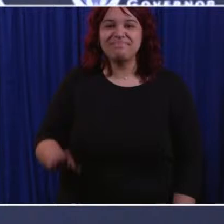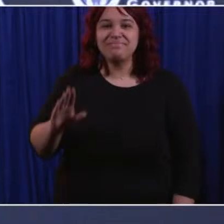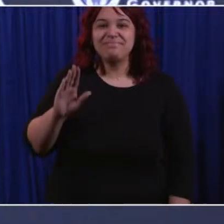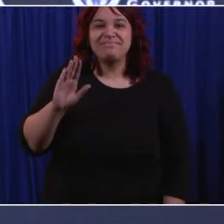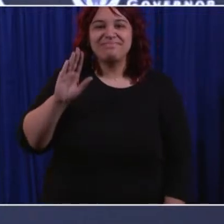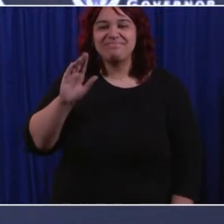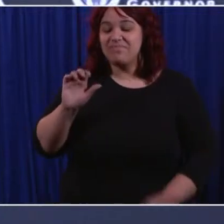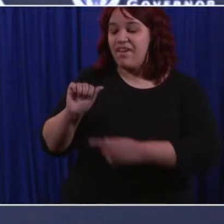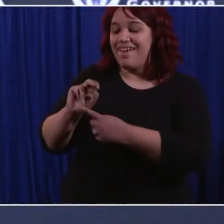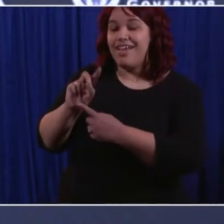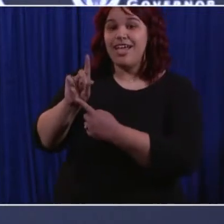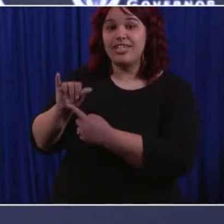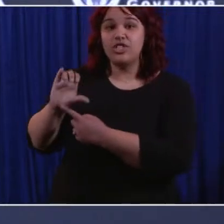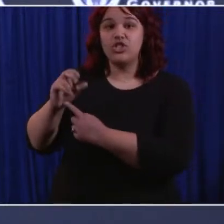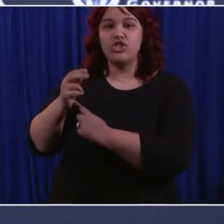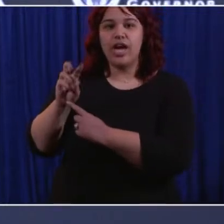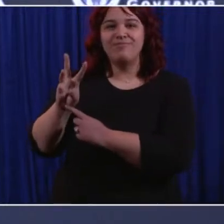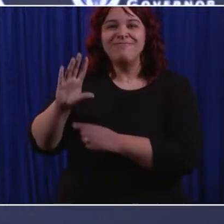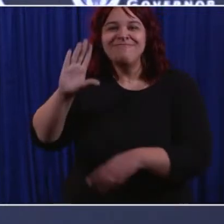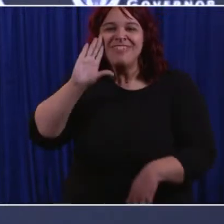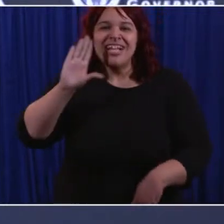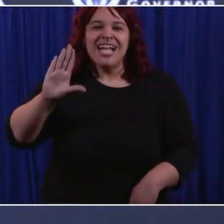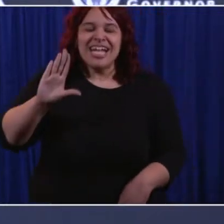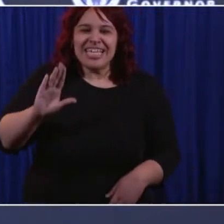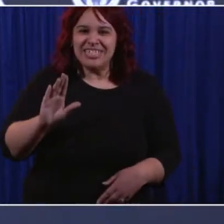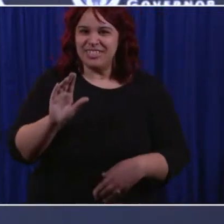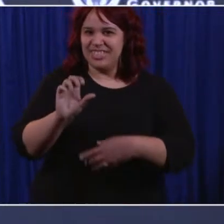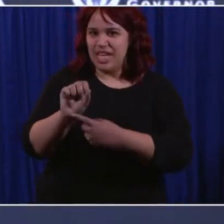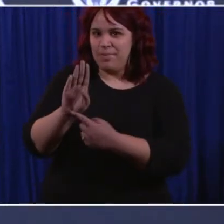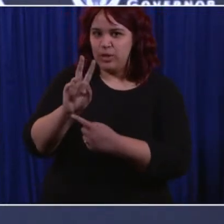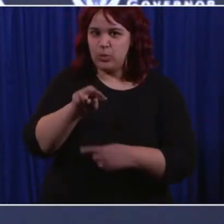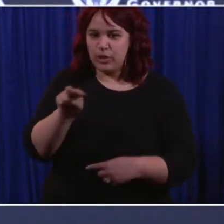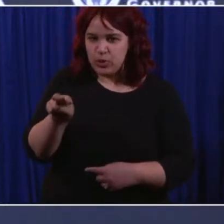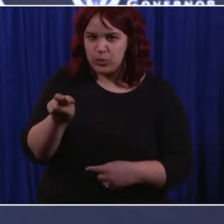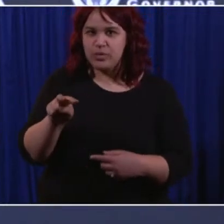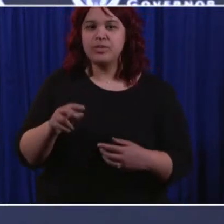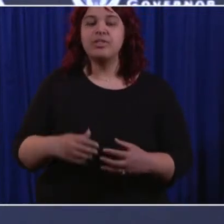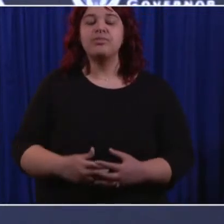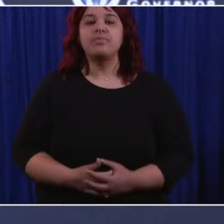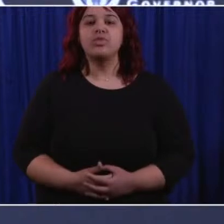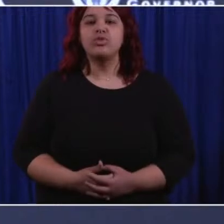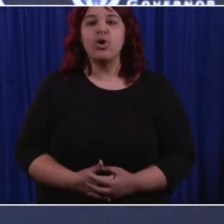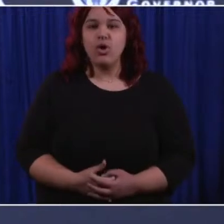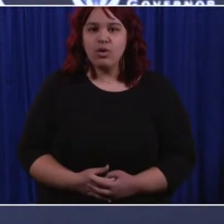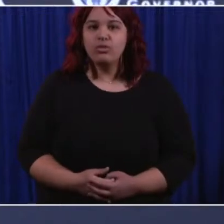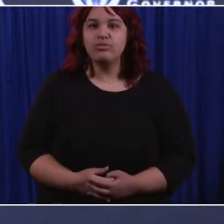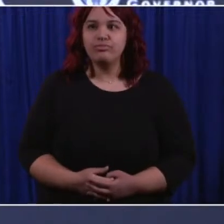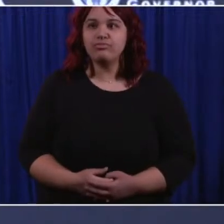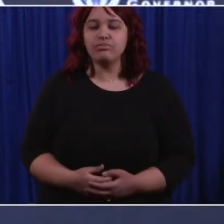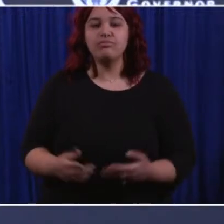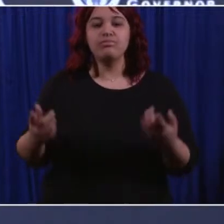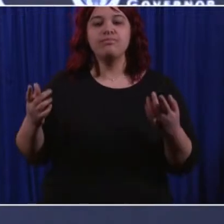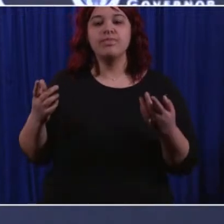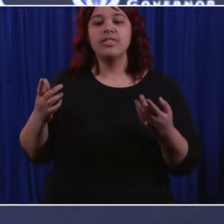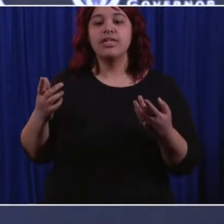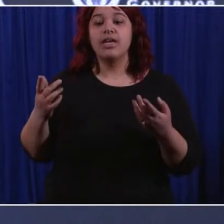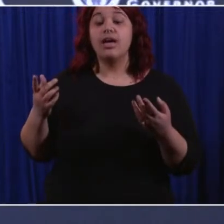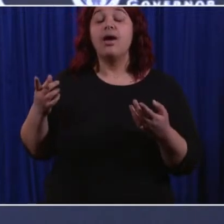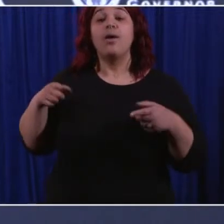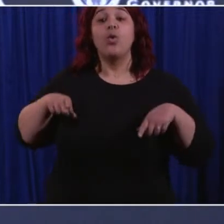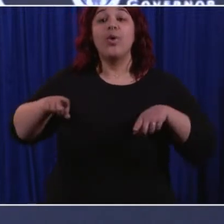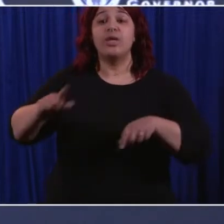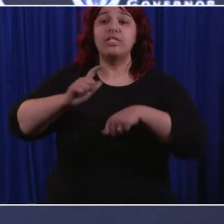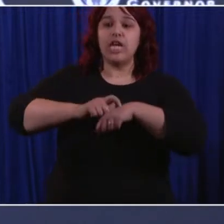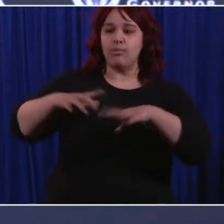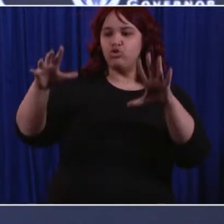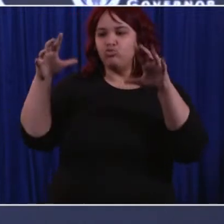To talk about SB 22 a little bit, when it was in committee, when people would come in to give testimony, one